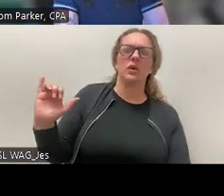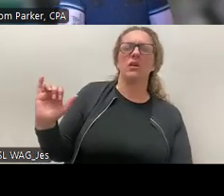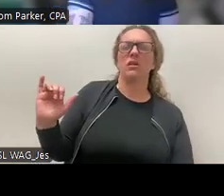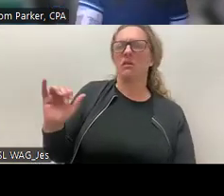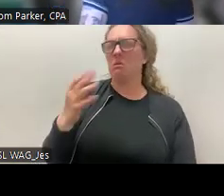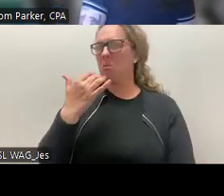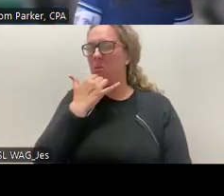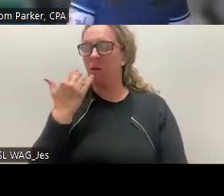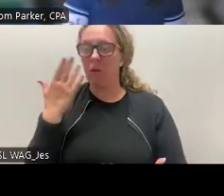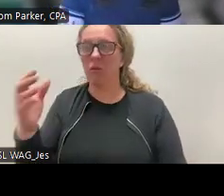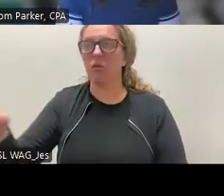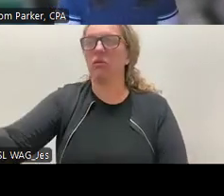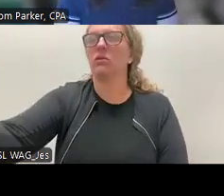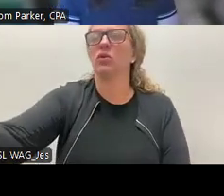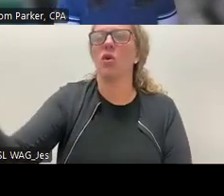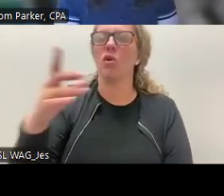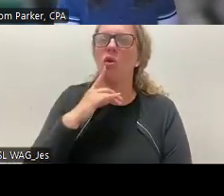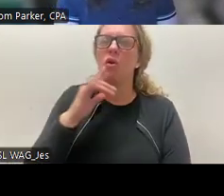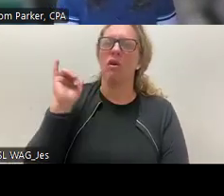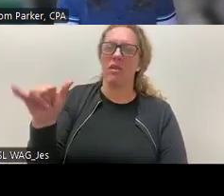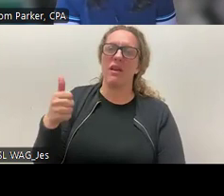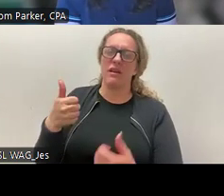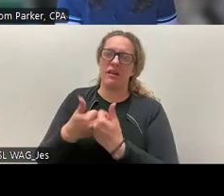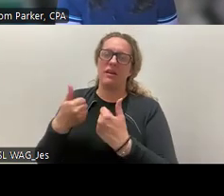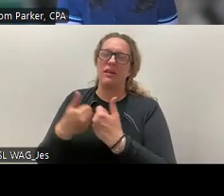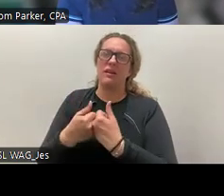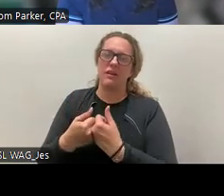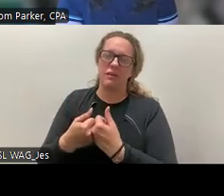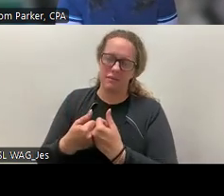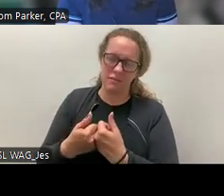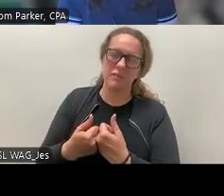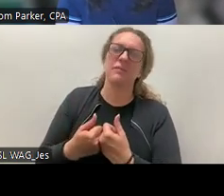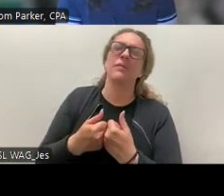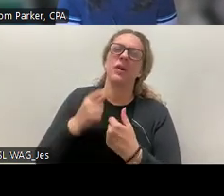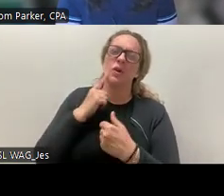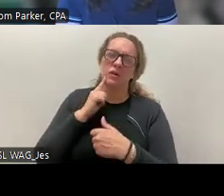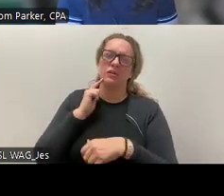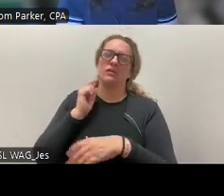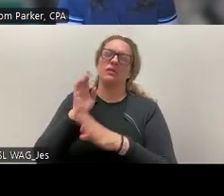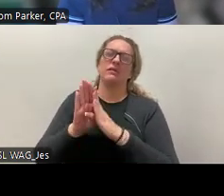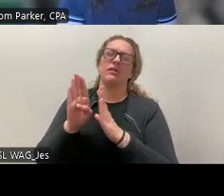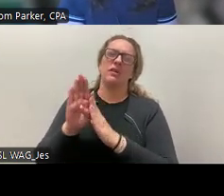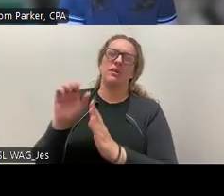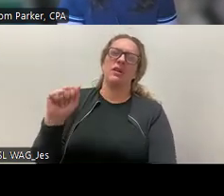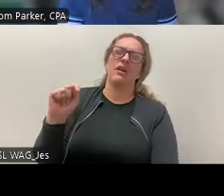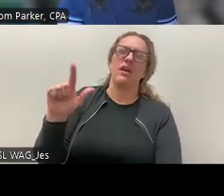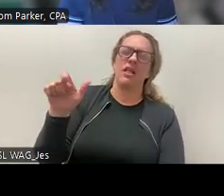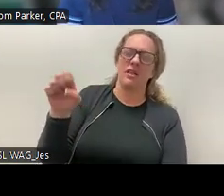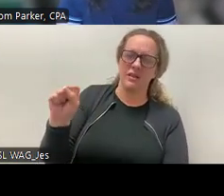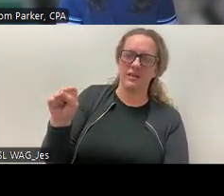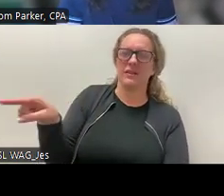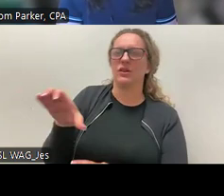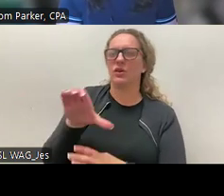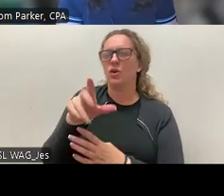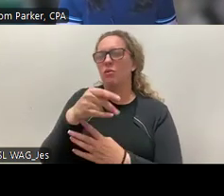wrong. So Metaphor ReFantazio was developed by Atlas Studios. These are the same guys who do